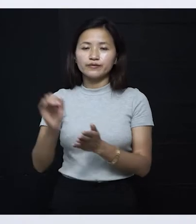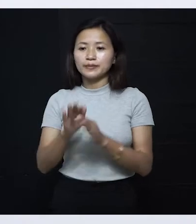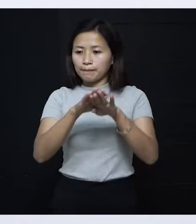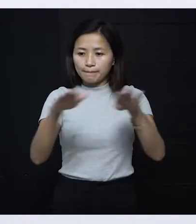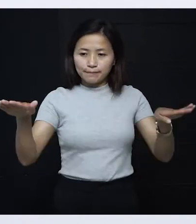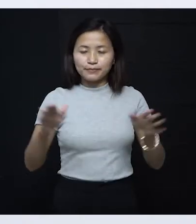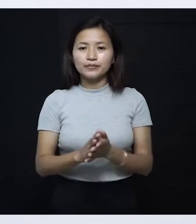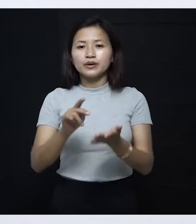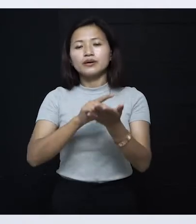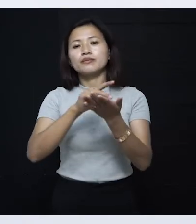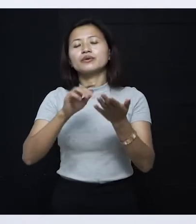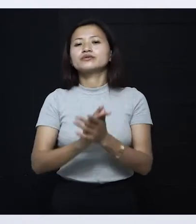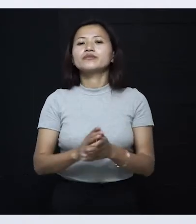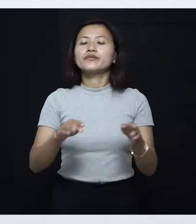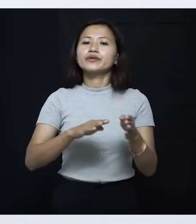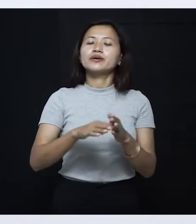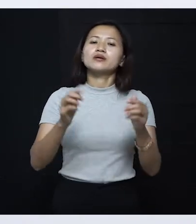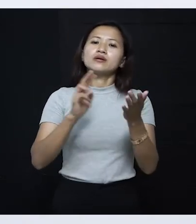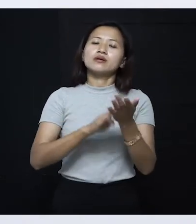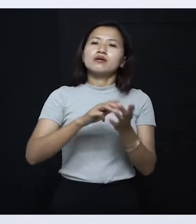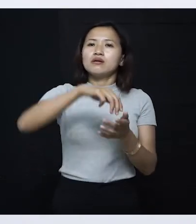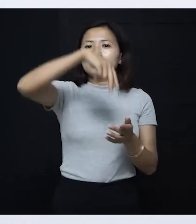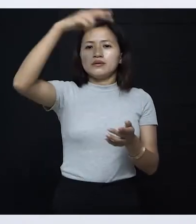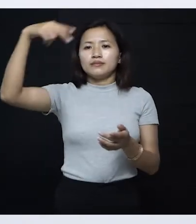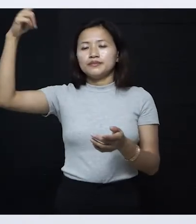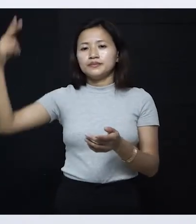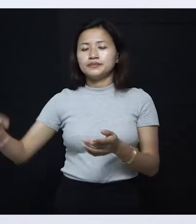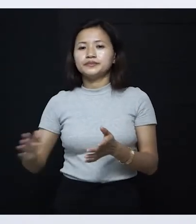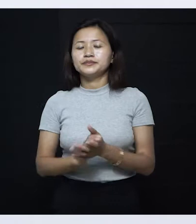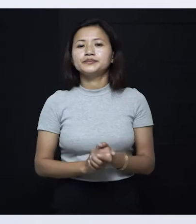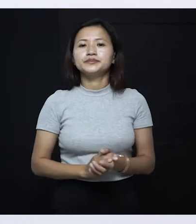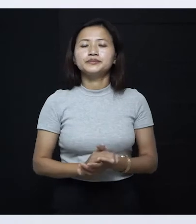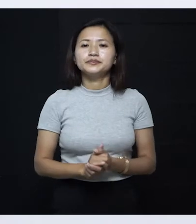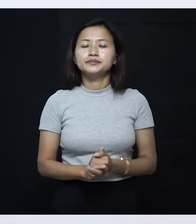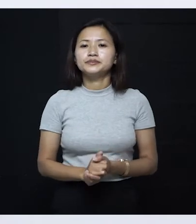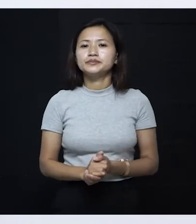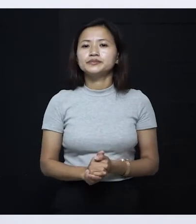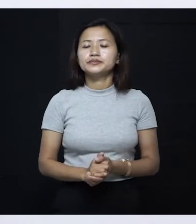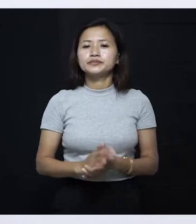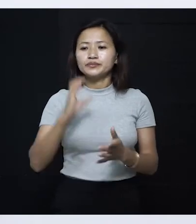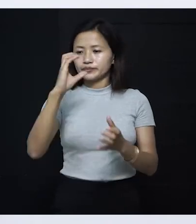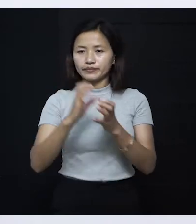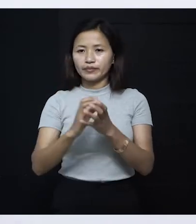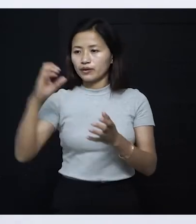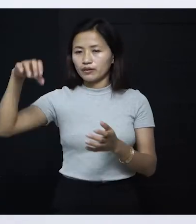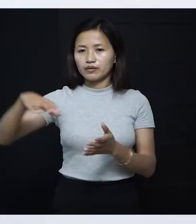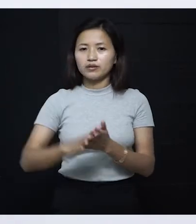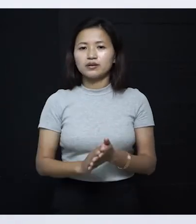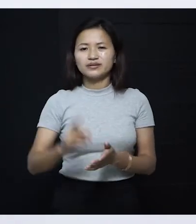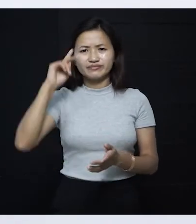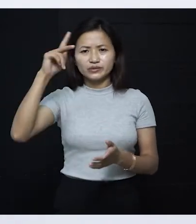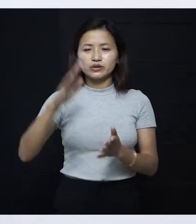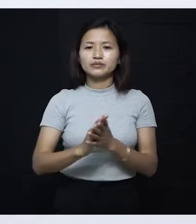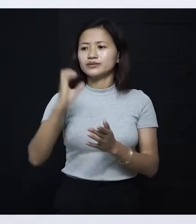plain apart from the mountains, okay? Then you can also write about that the capital, that is Kohima is the